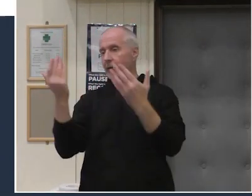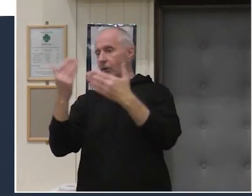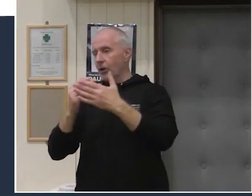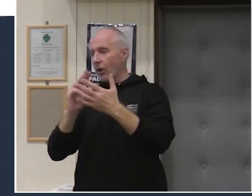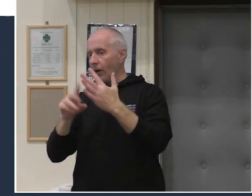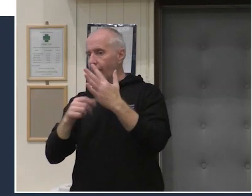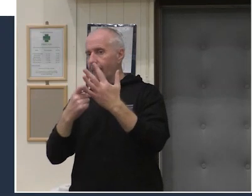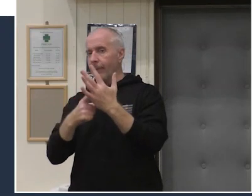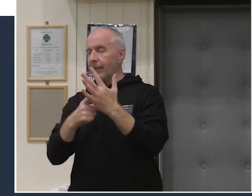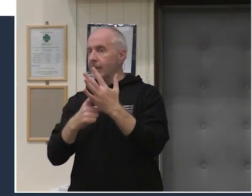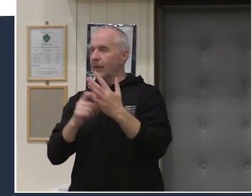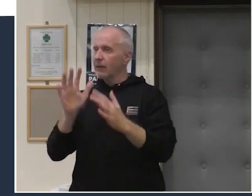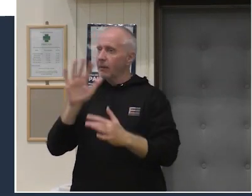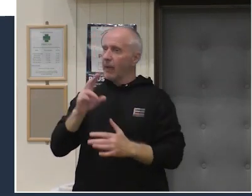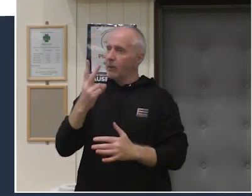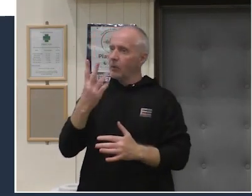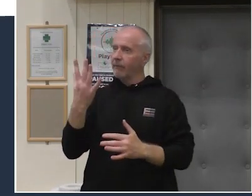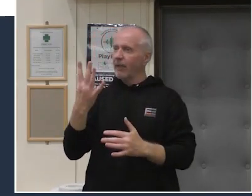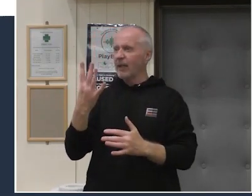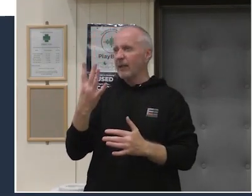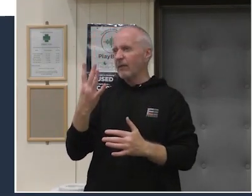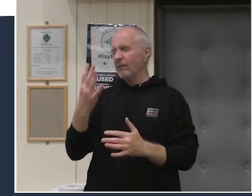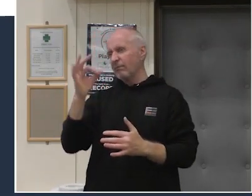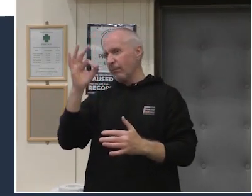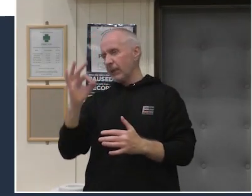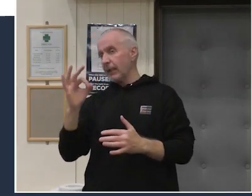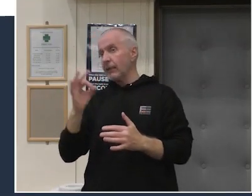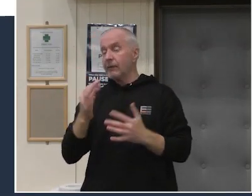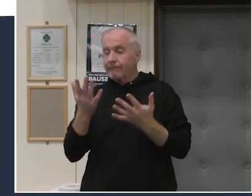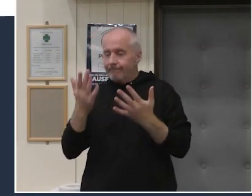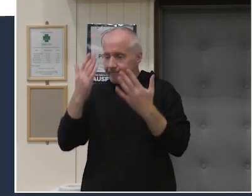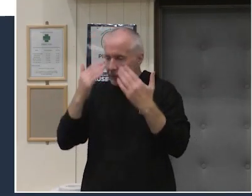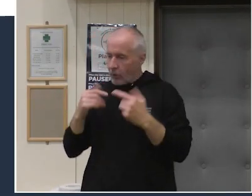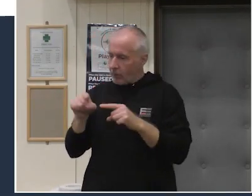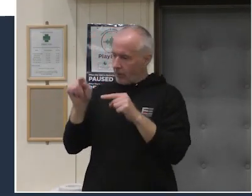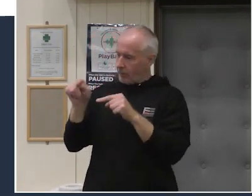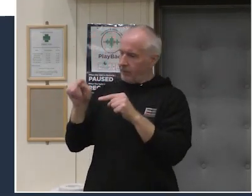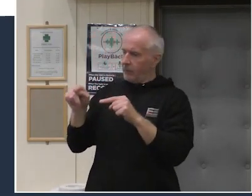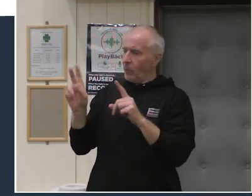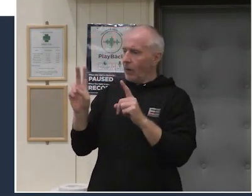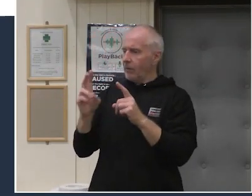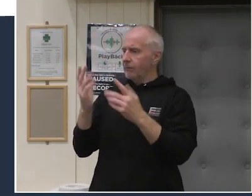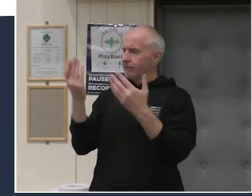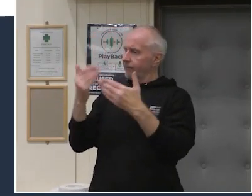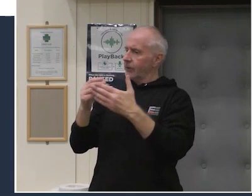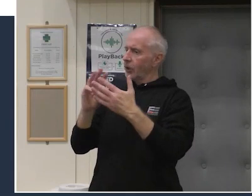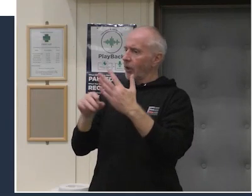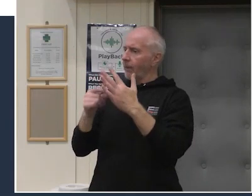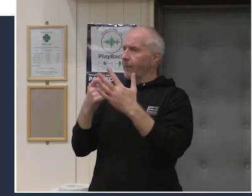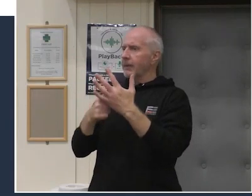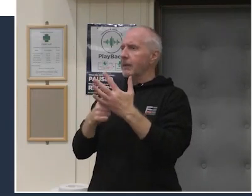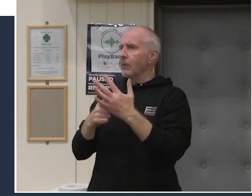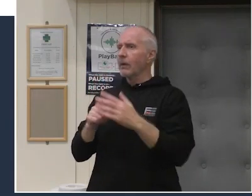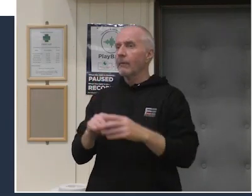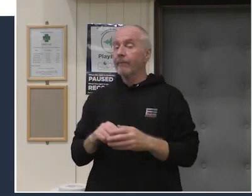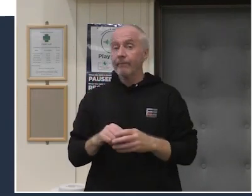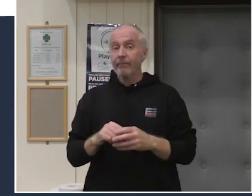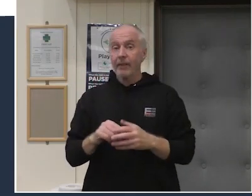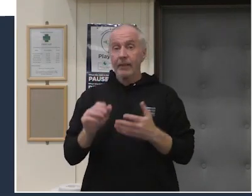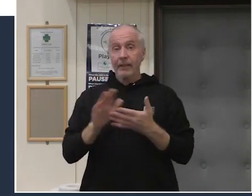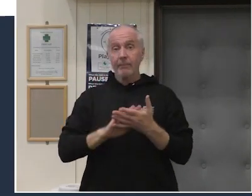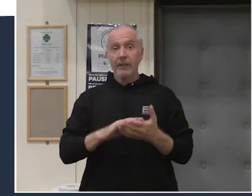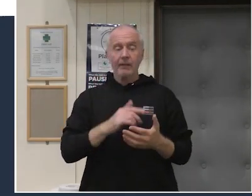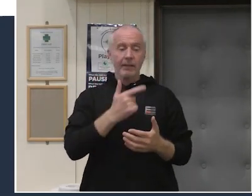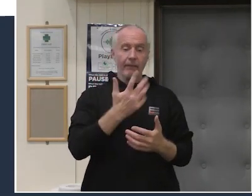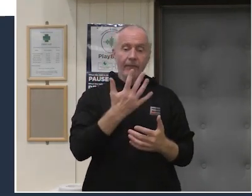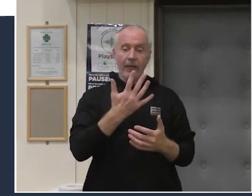25%. Now, we still don't know what this dark matter is yet, but we'll come on to that in just a minute. And then the other 75